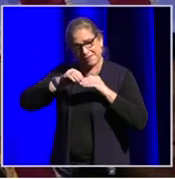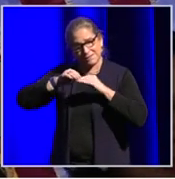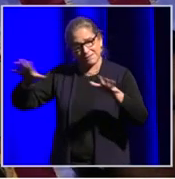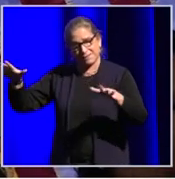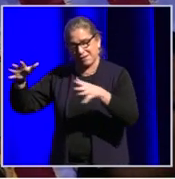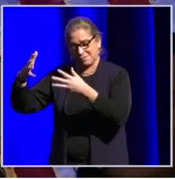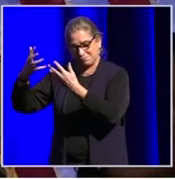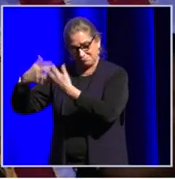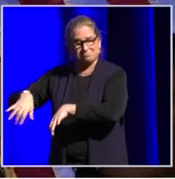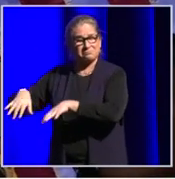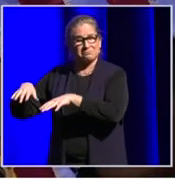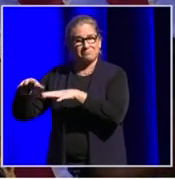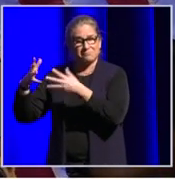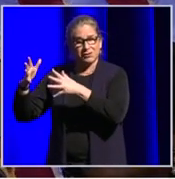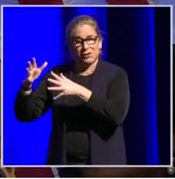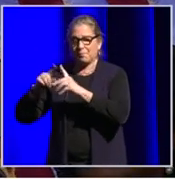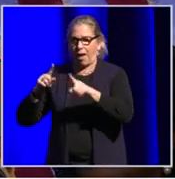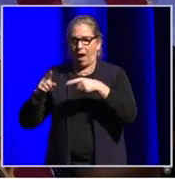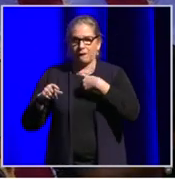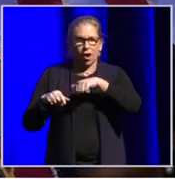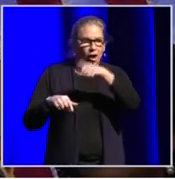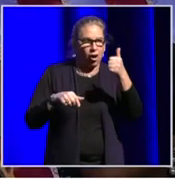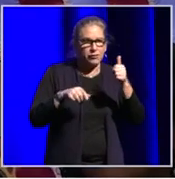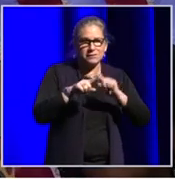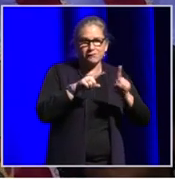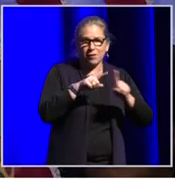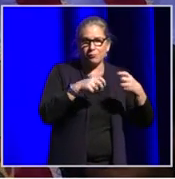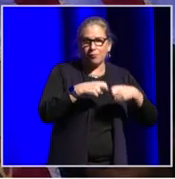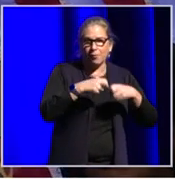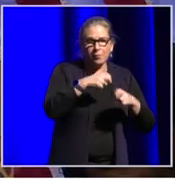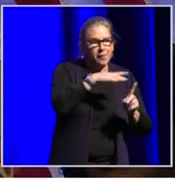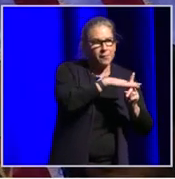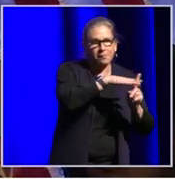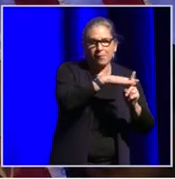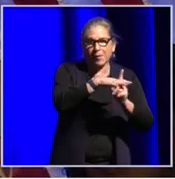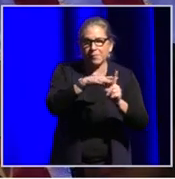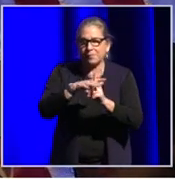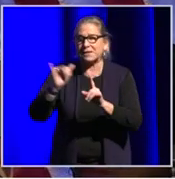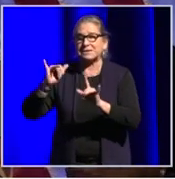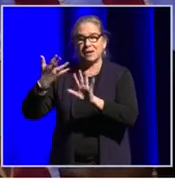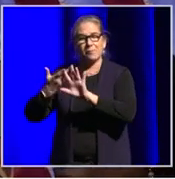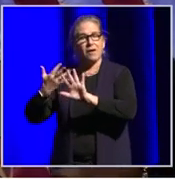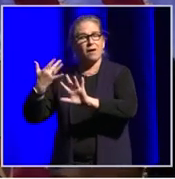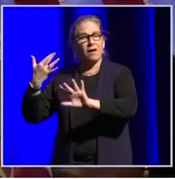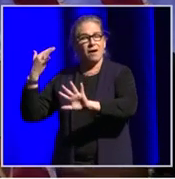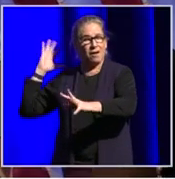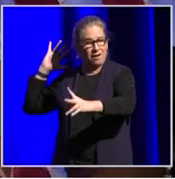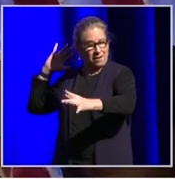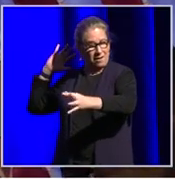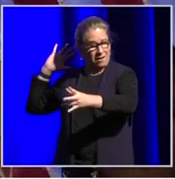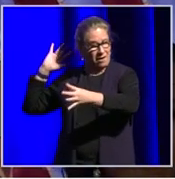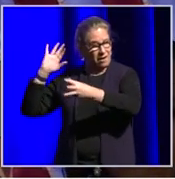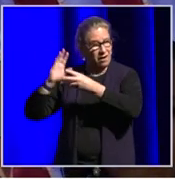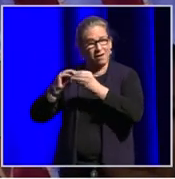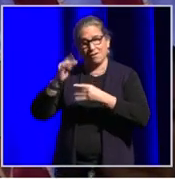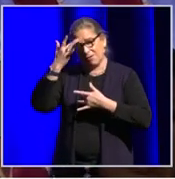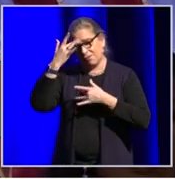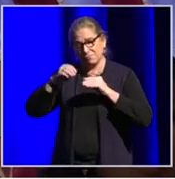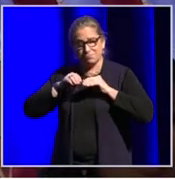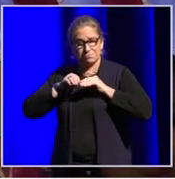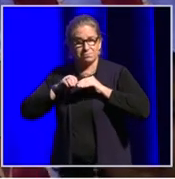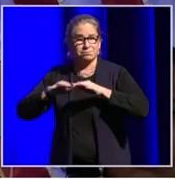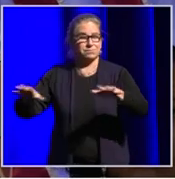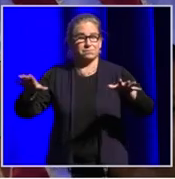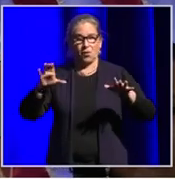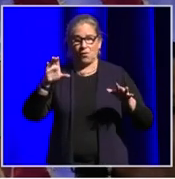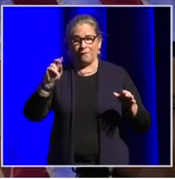was. COVID only made more acute the competition we face from smaller cities around the